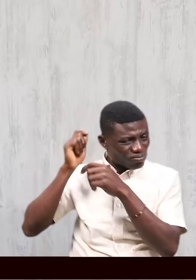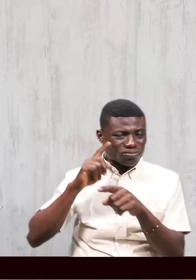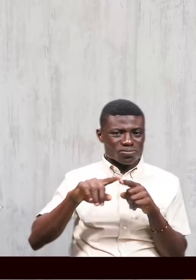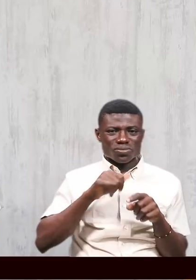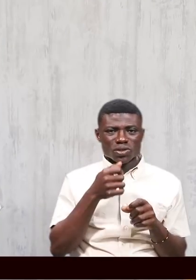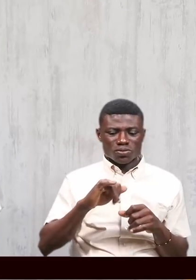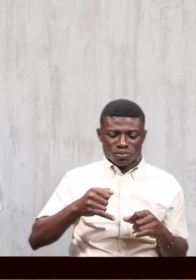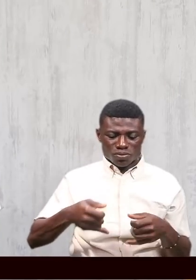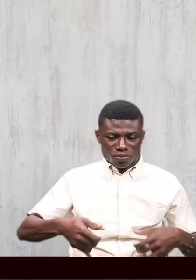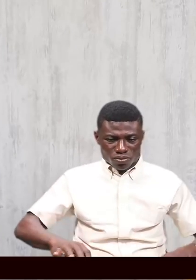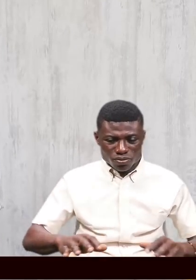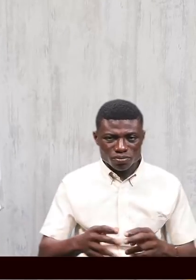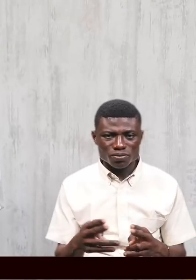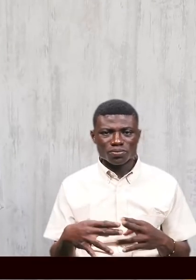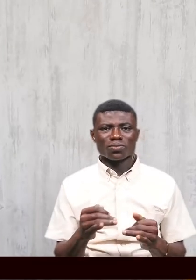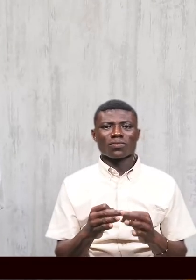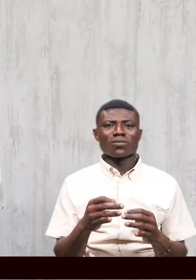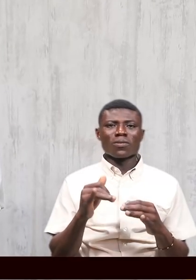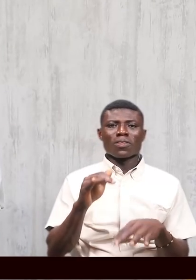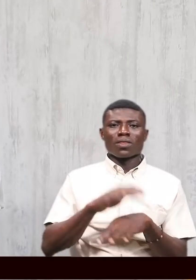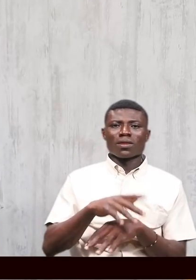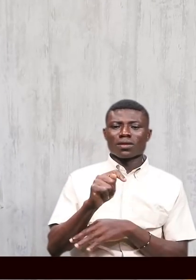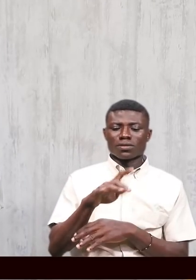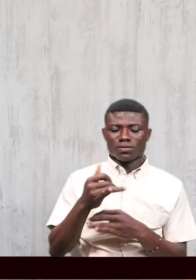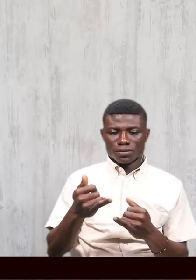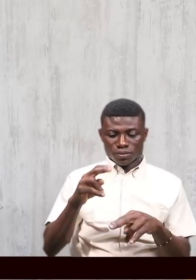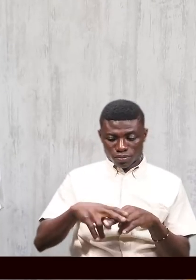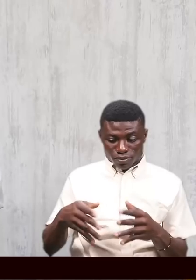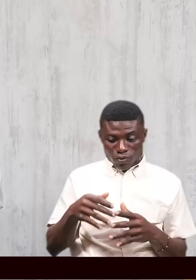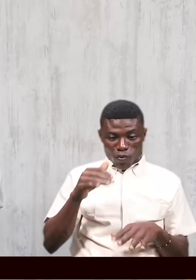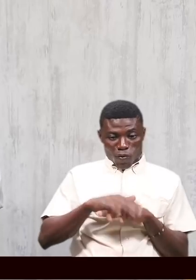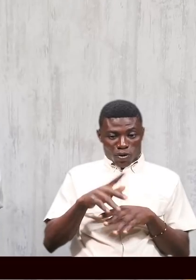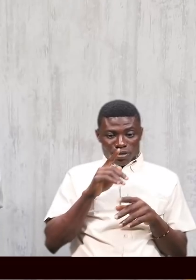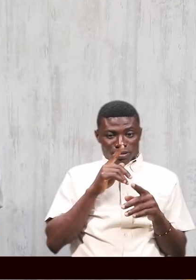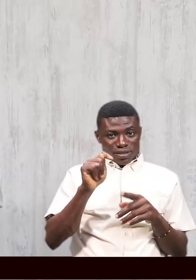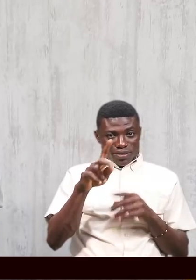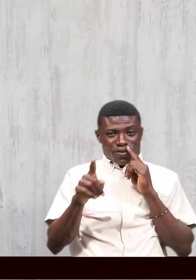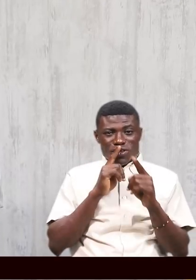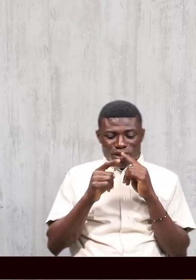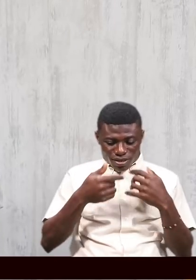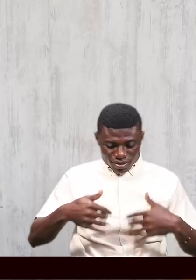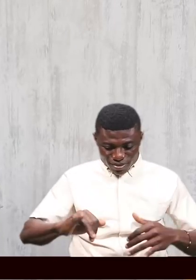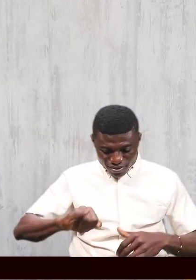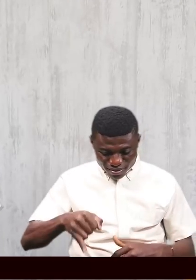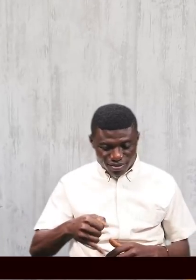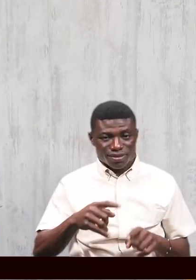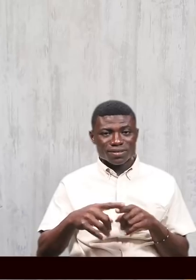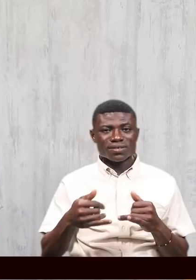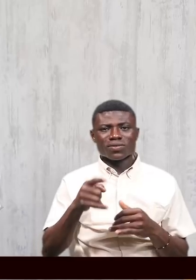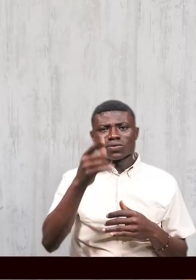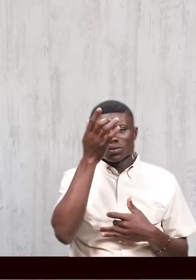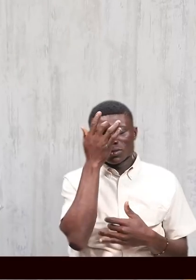and share trousers. Which are trousers cry at the TV so I would kasa and what's also cry